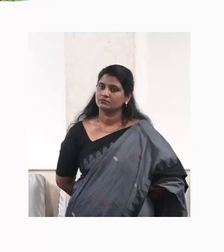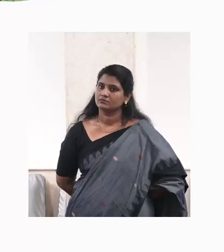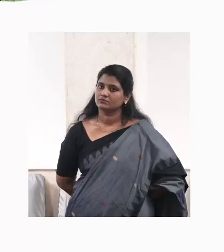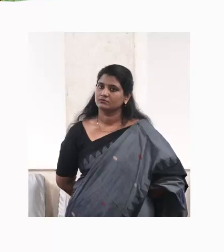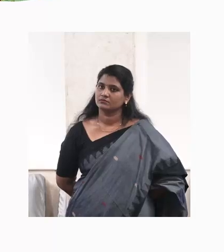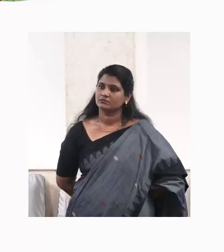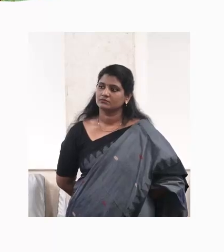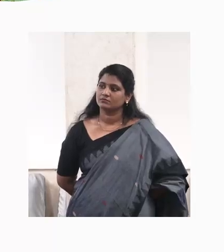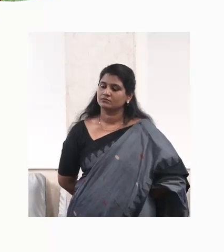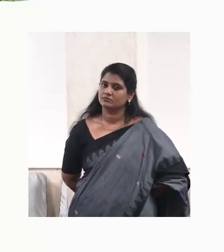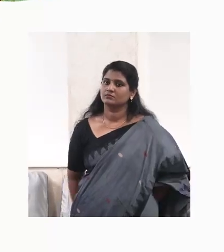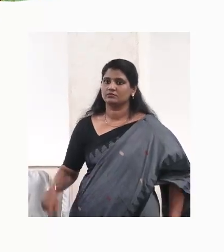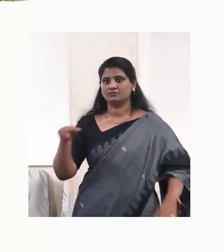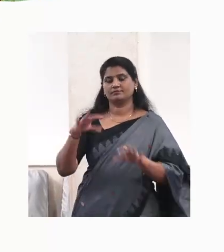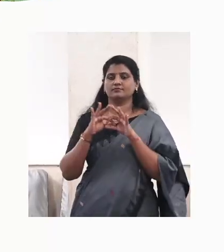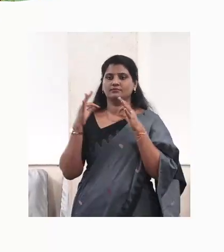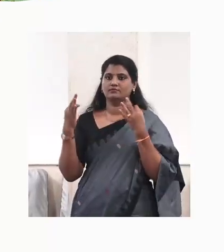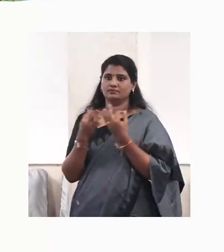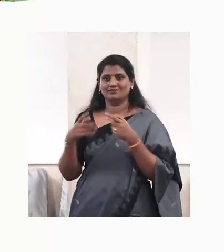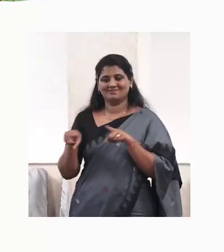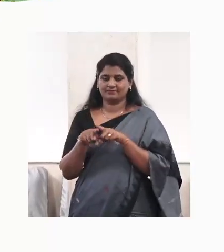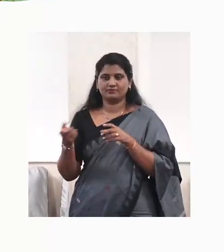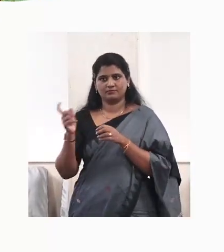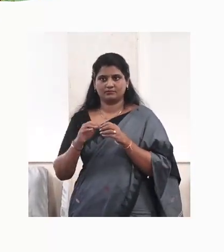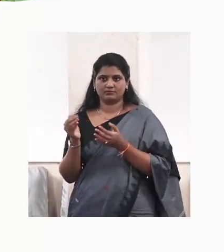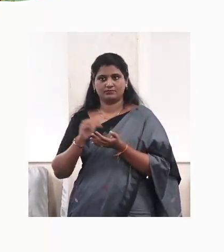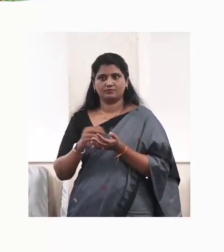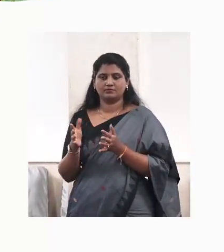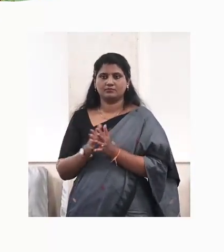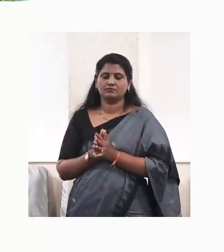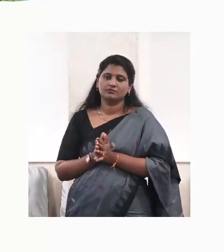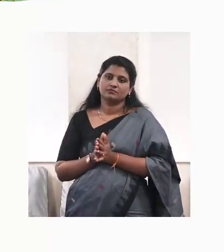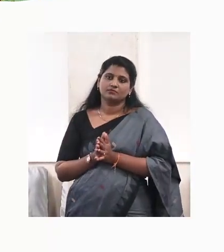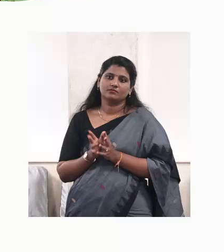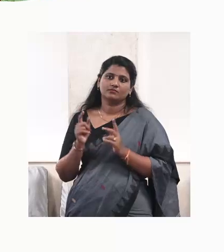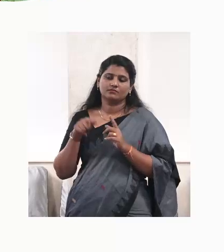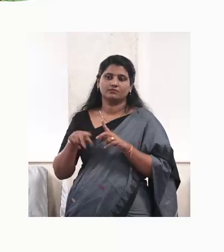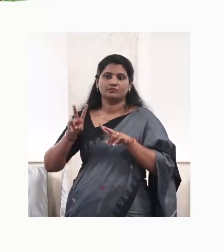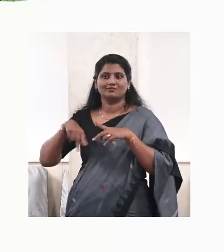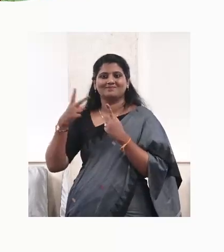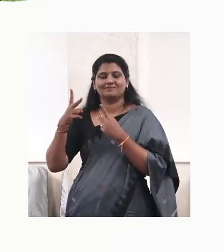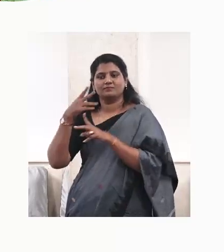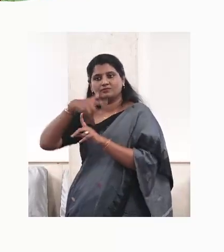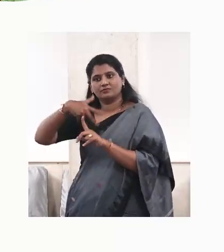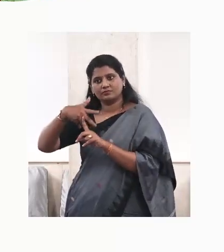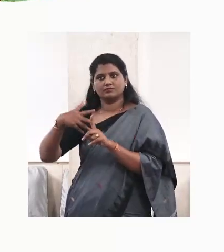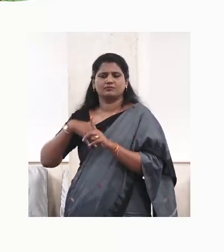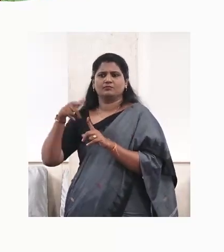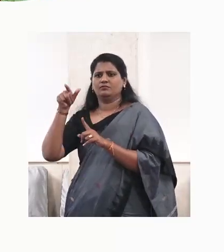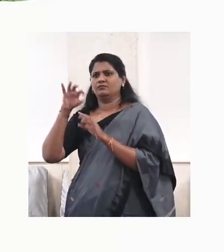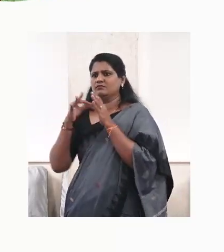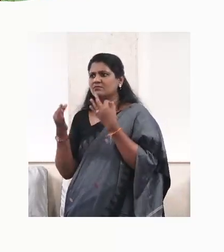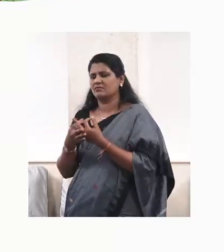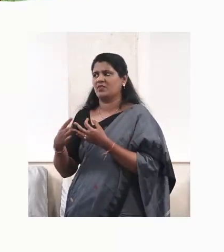So when you're engaging with family members who are facing a difficult situation, have differing perspectives, which can fall apart, turn